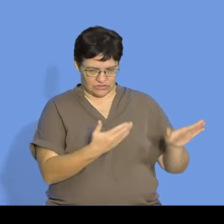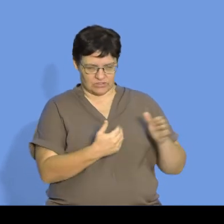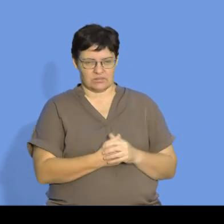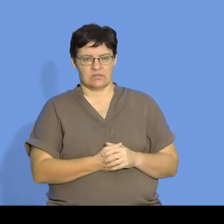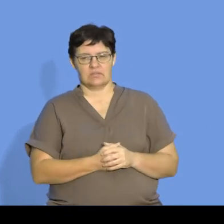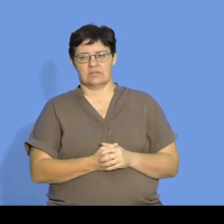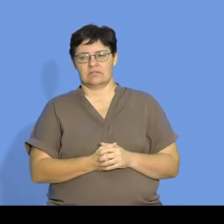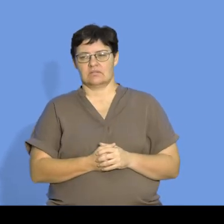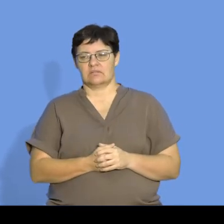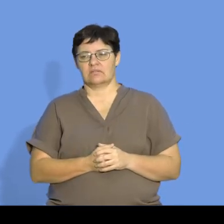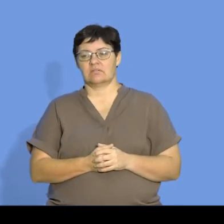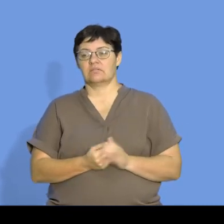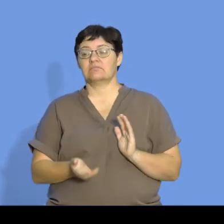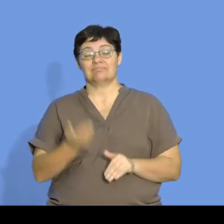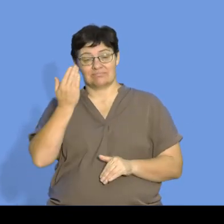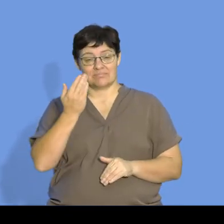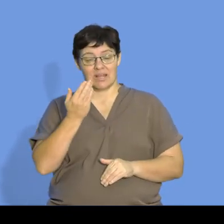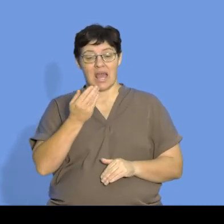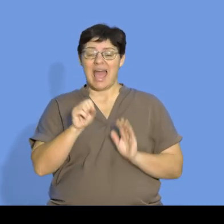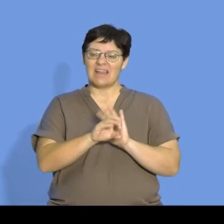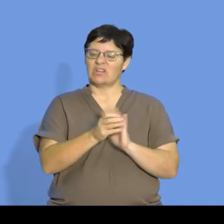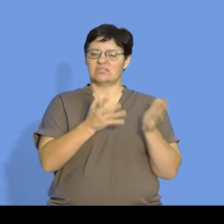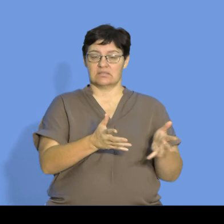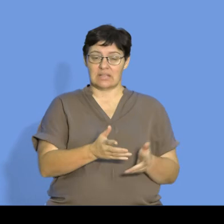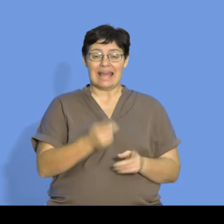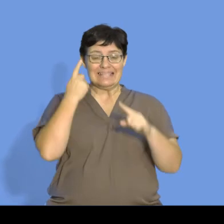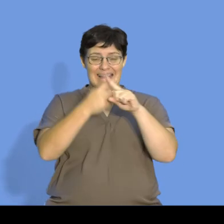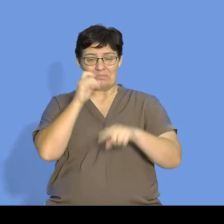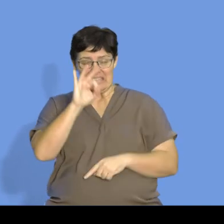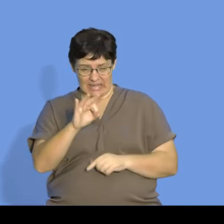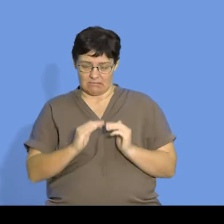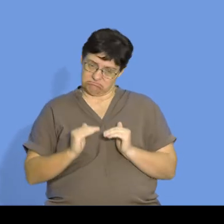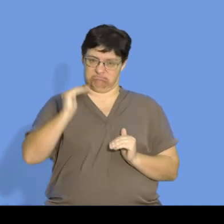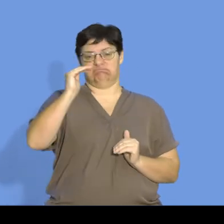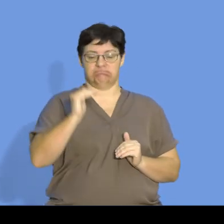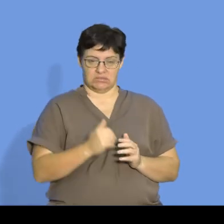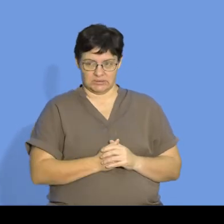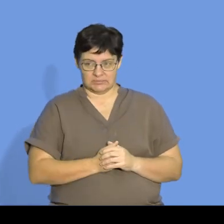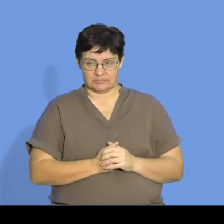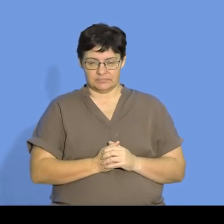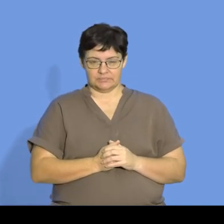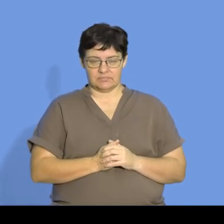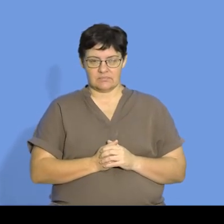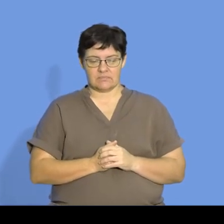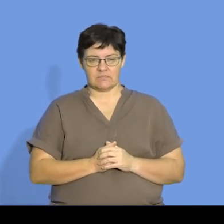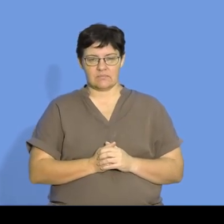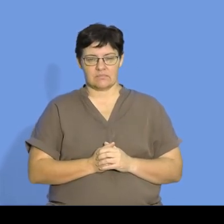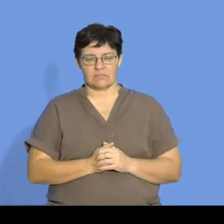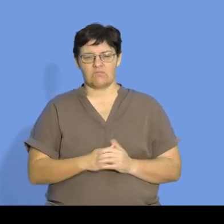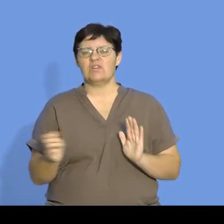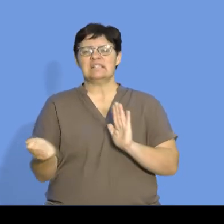We've discussed that time. In fact, your advertising increased 3 times more than what you budgeted for.